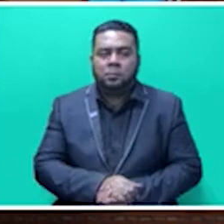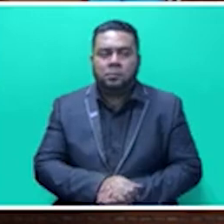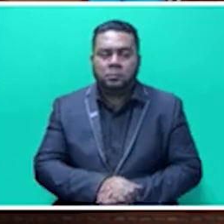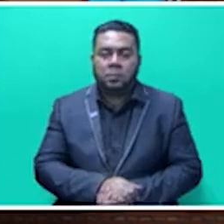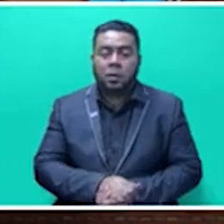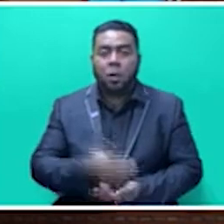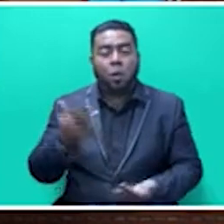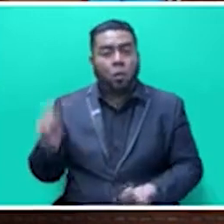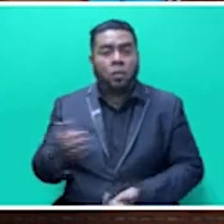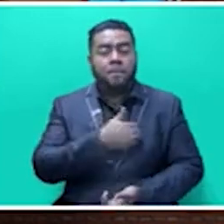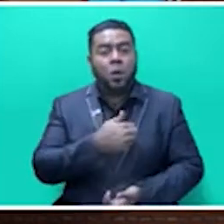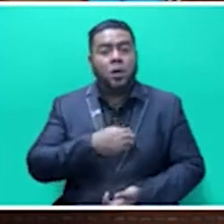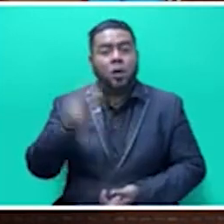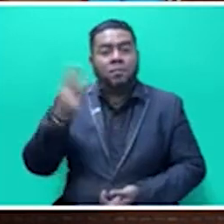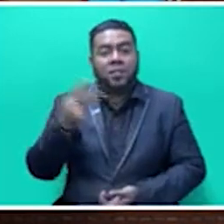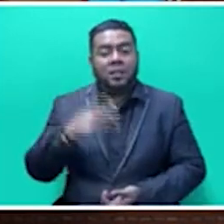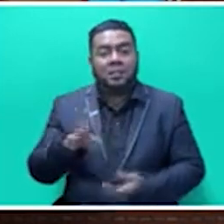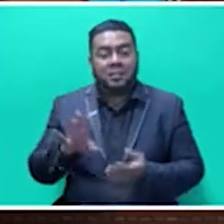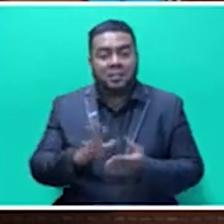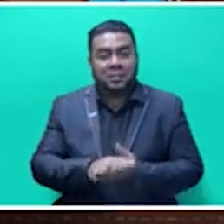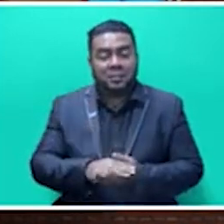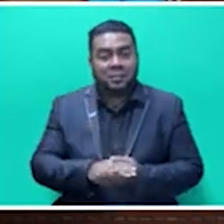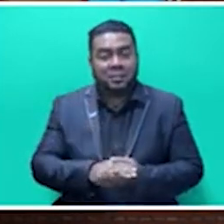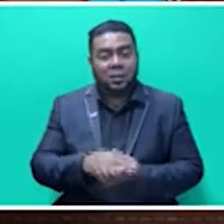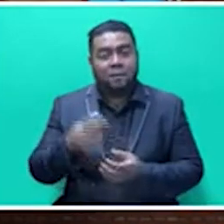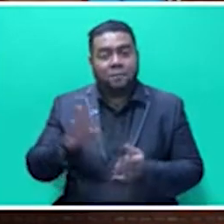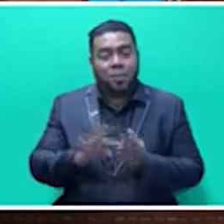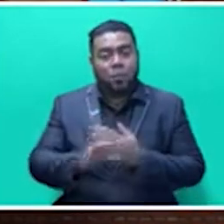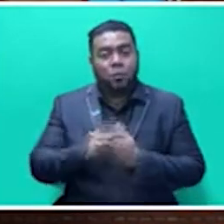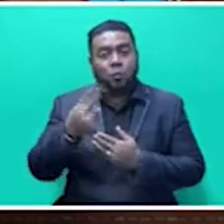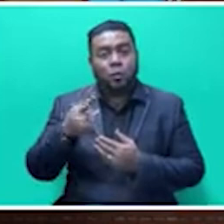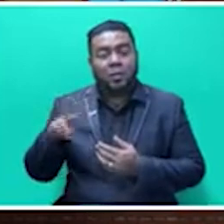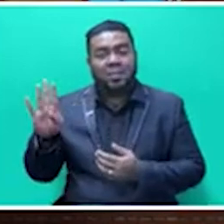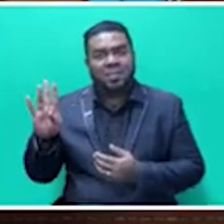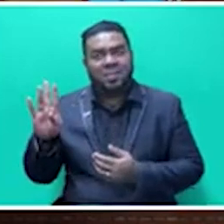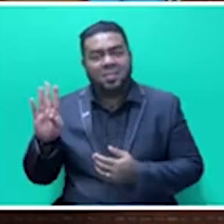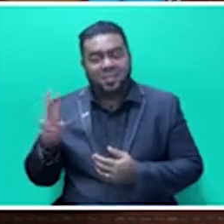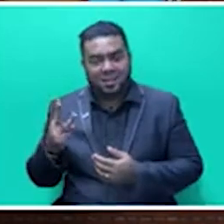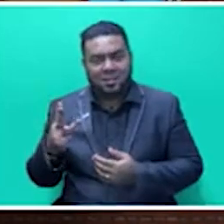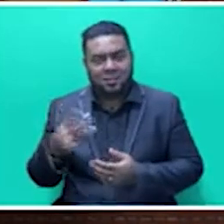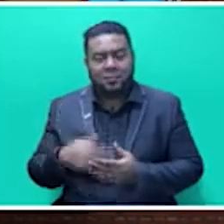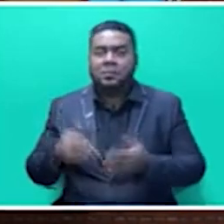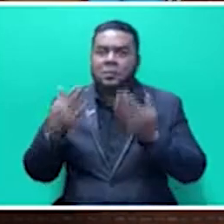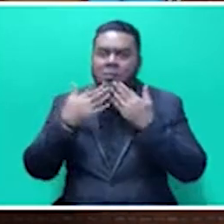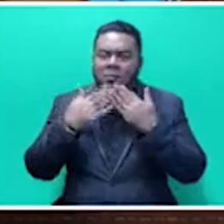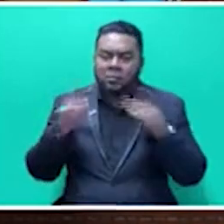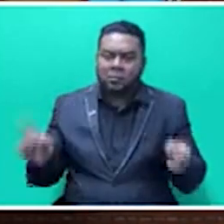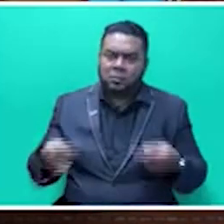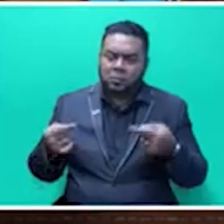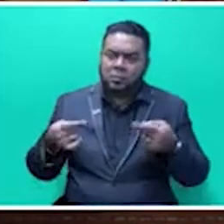That on the morning of the 13th of February 2023, during the debate on the motion to thank His Excellency the